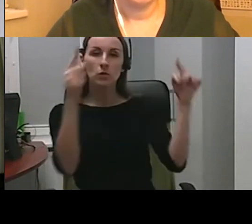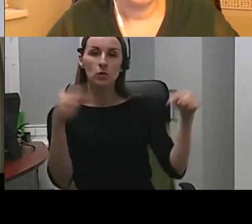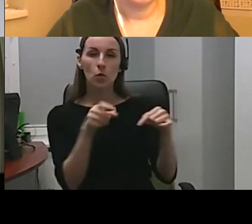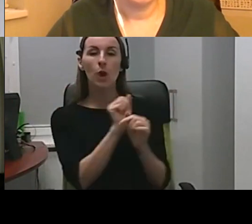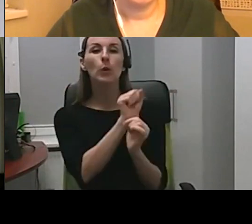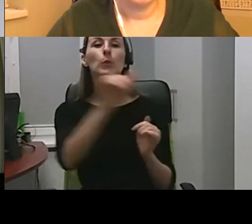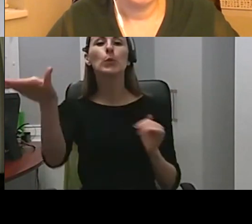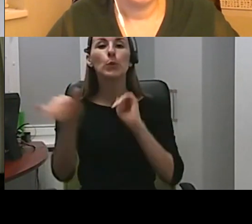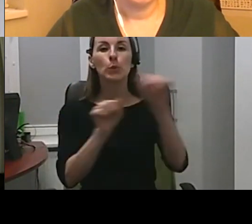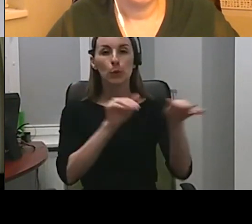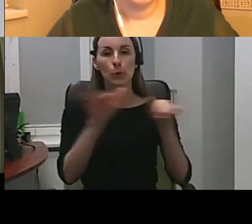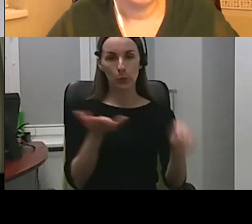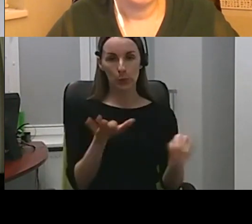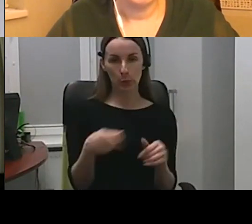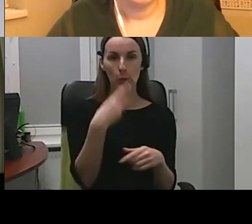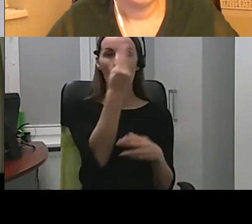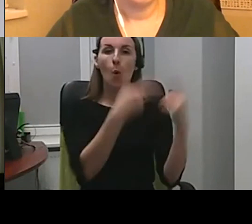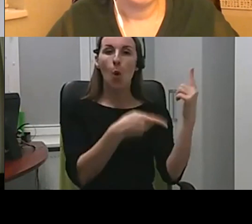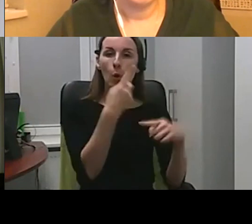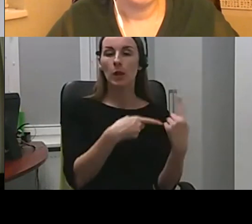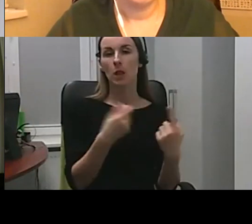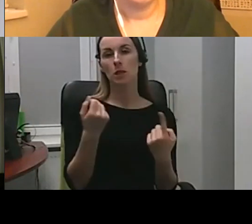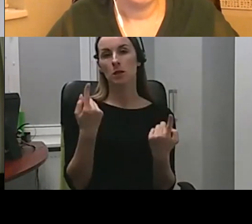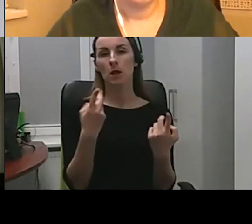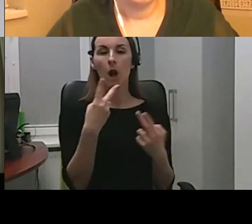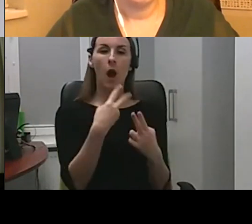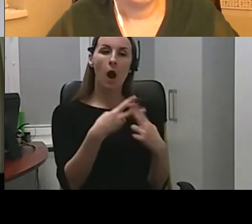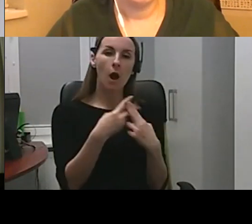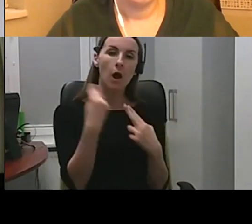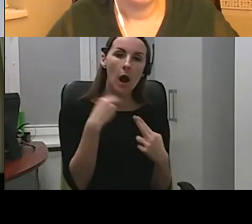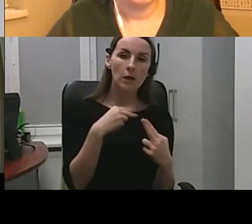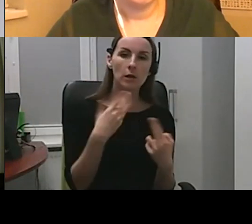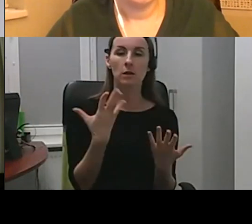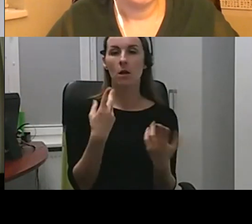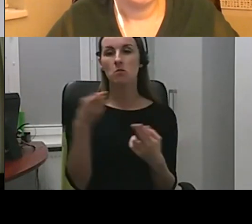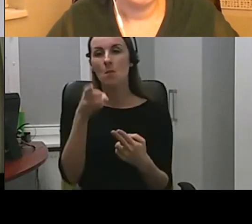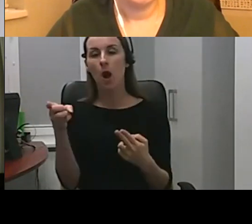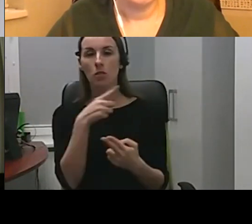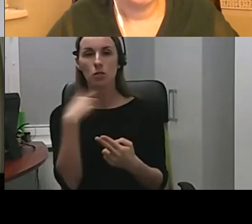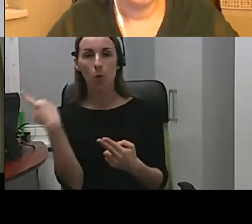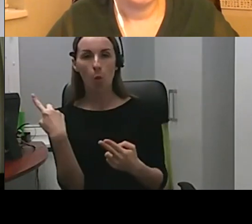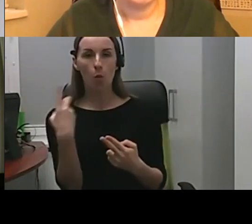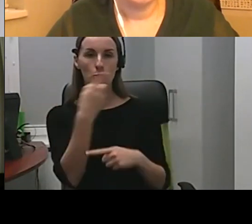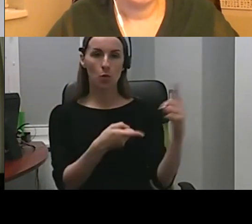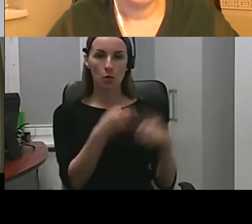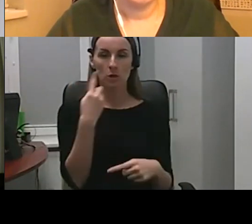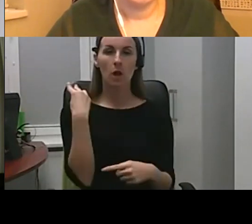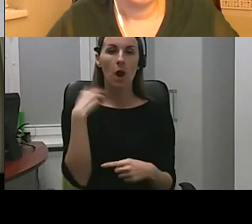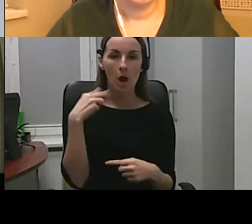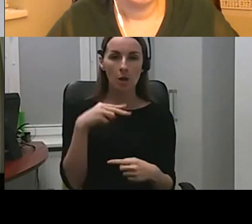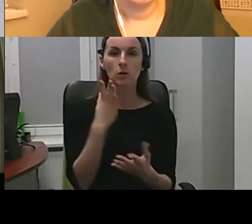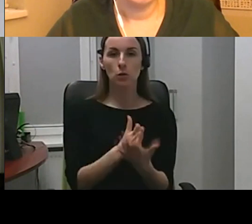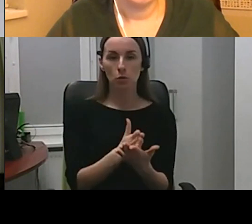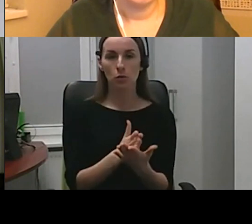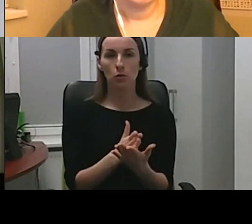it. A number of political prisoners in Belarus. Believe me, I've heard not from even one political prisoner that when